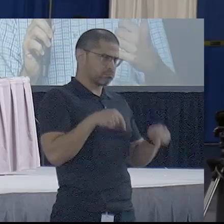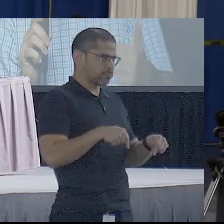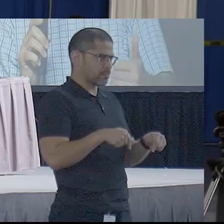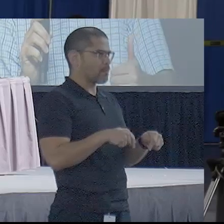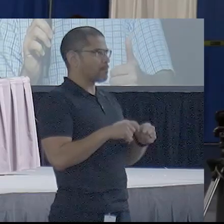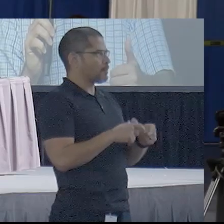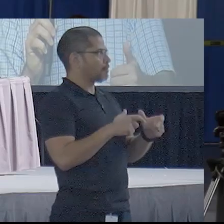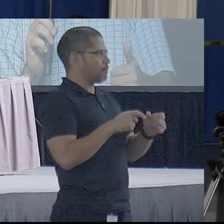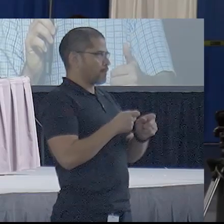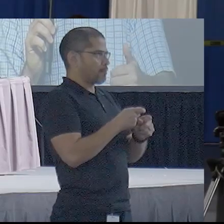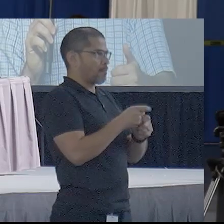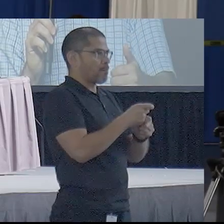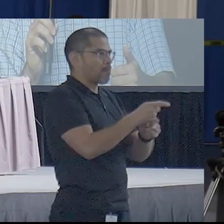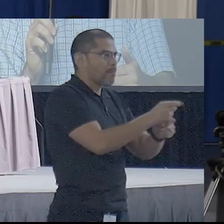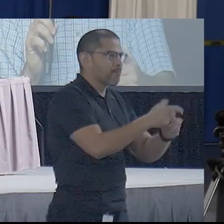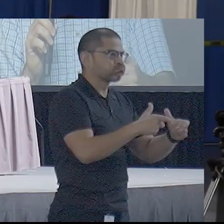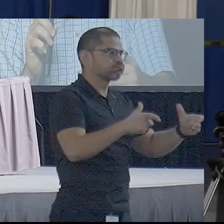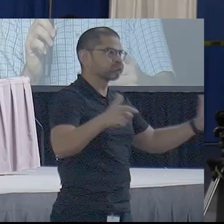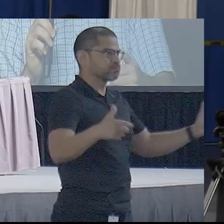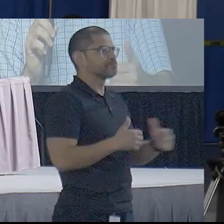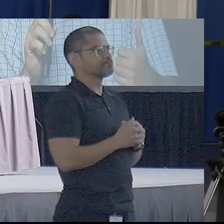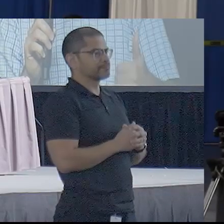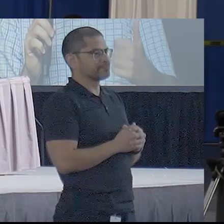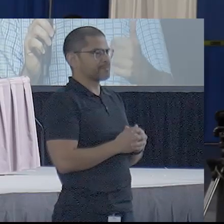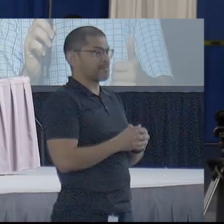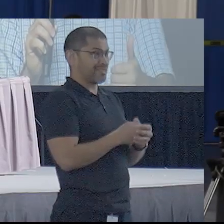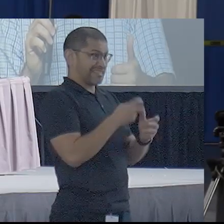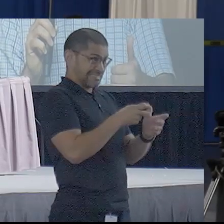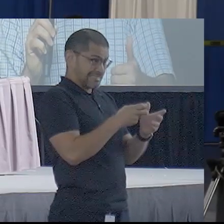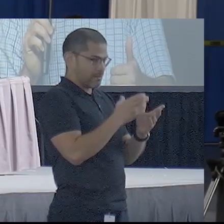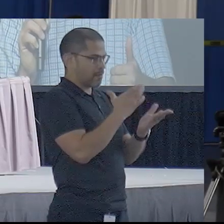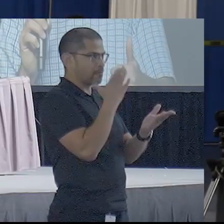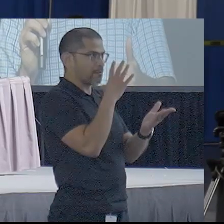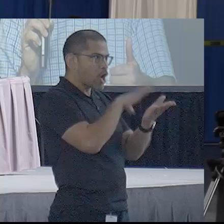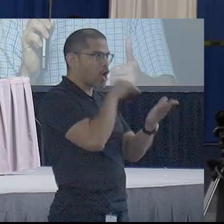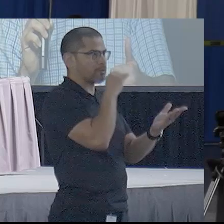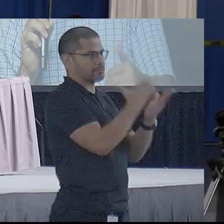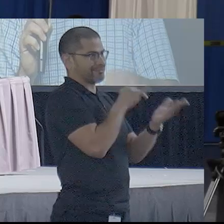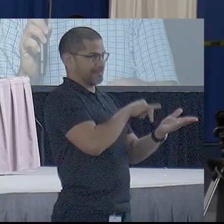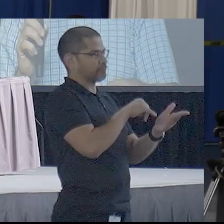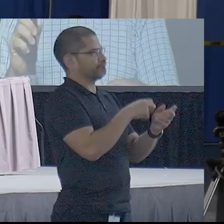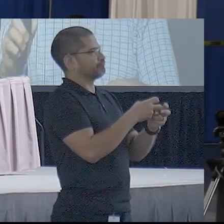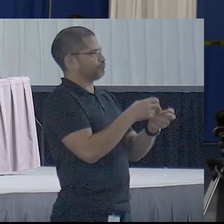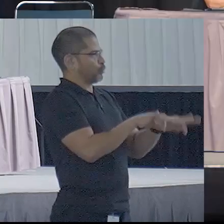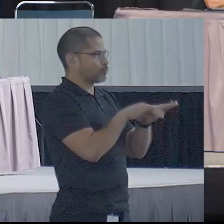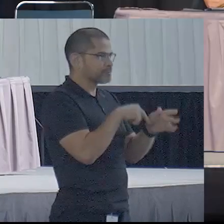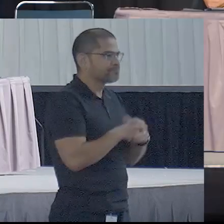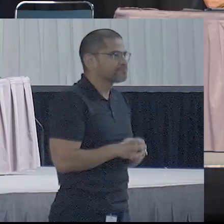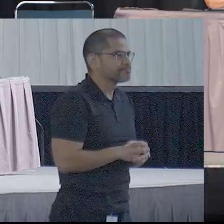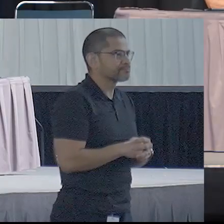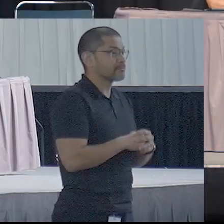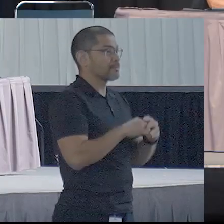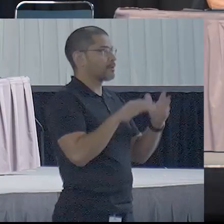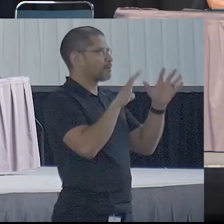those hard lessons that we get from each disaster because we've done a better job of preparing ourselves and our neighbors.